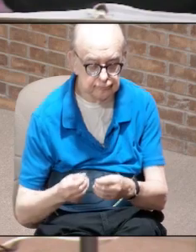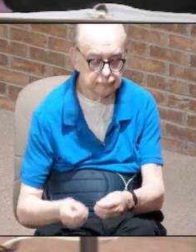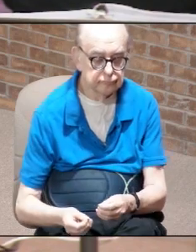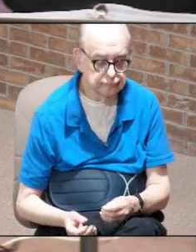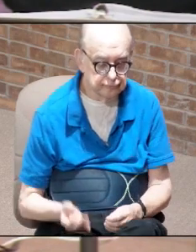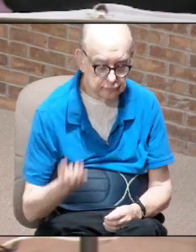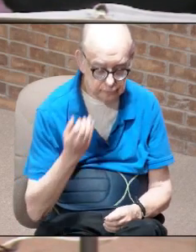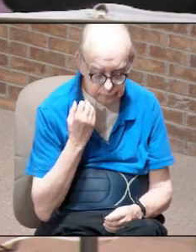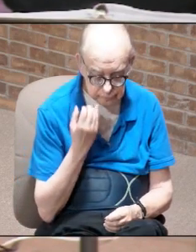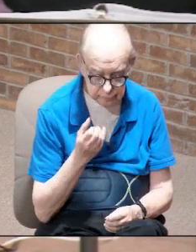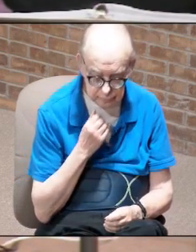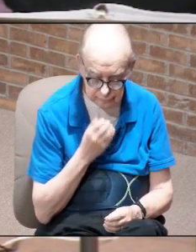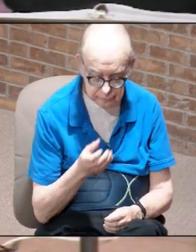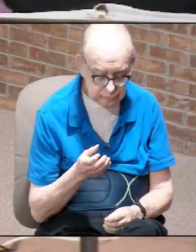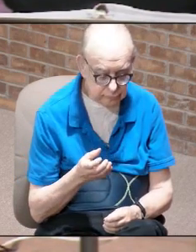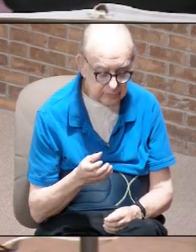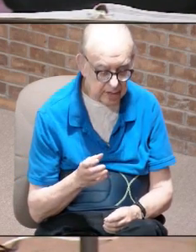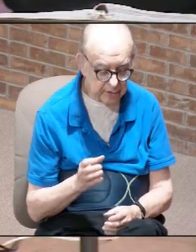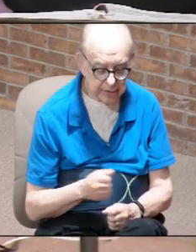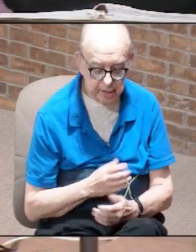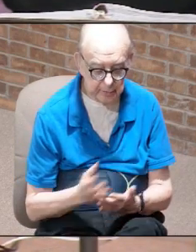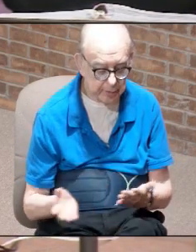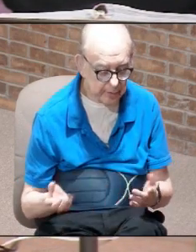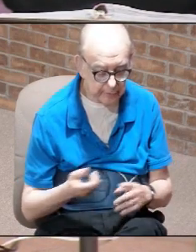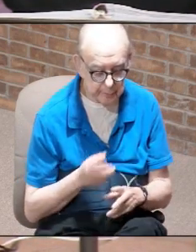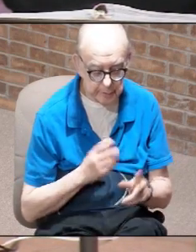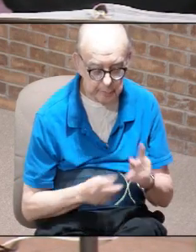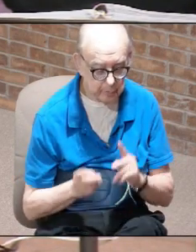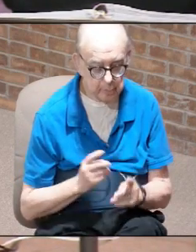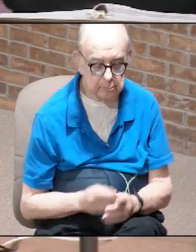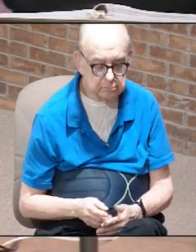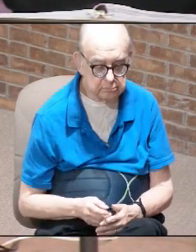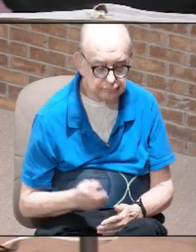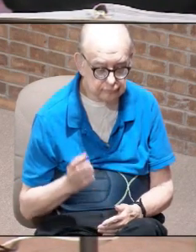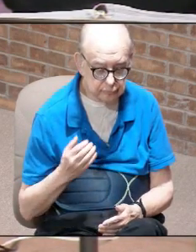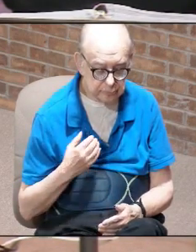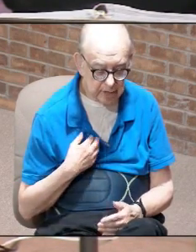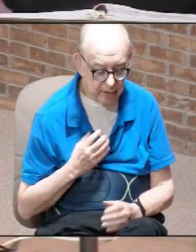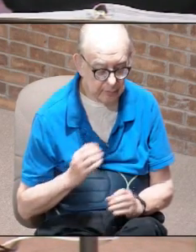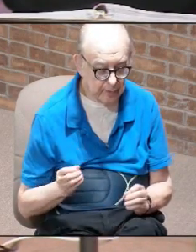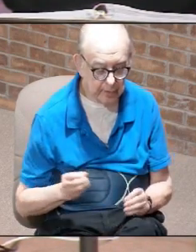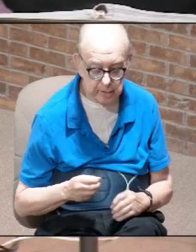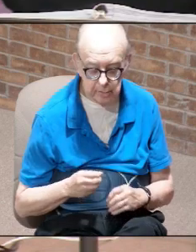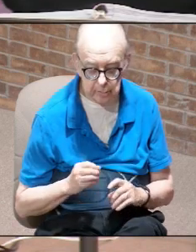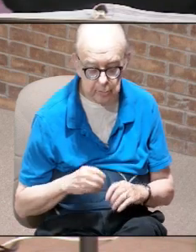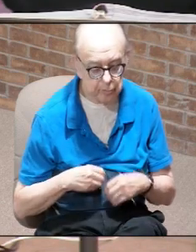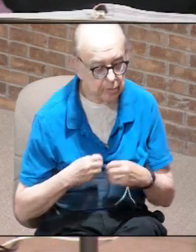If all we ever do is suck people dry, we have nothing to give.